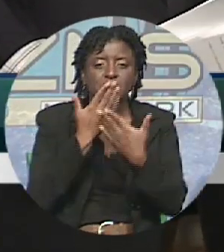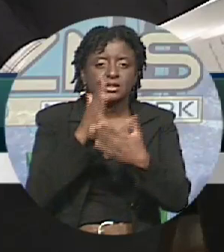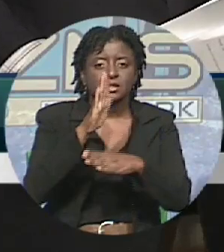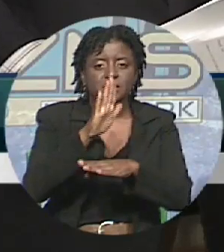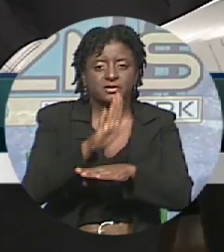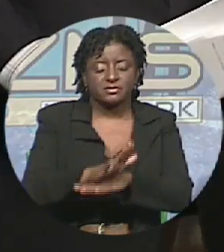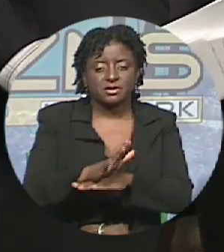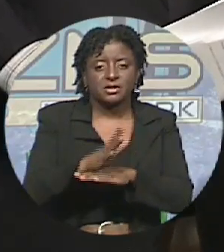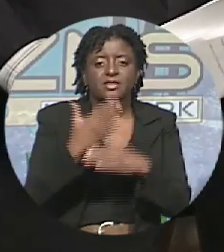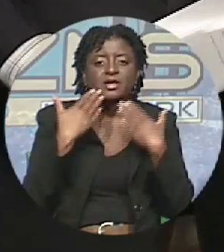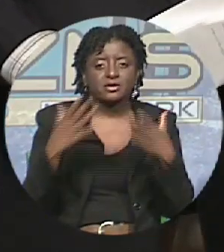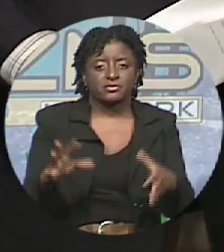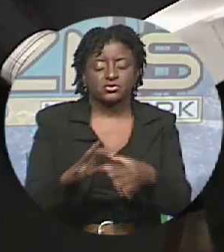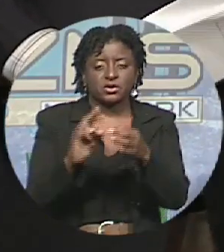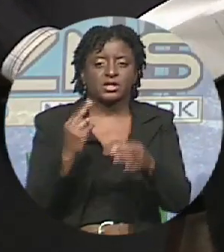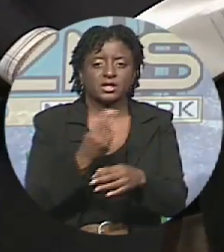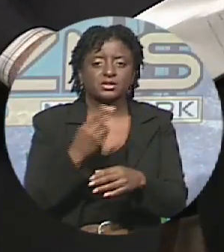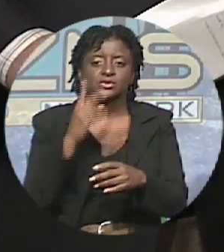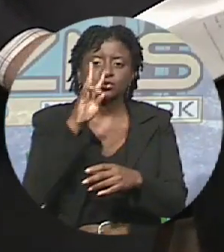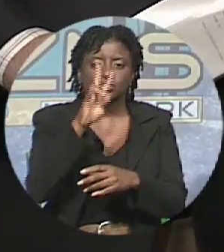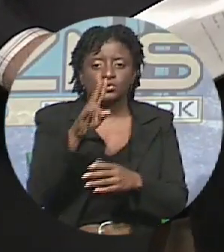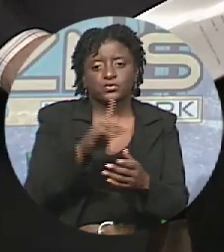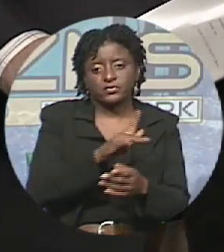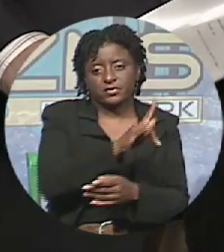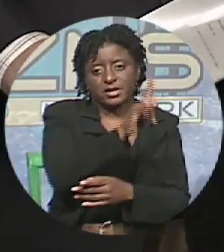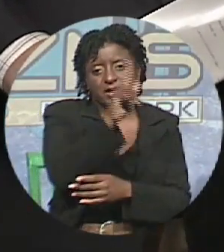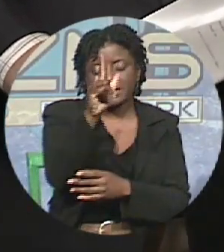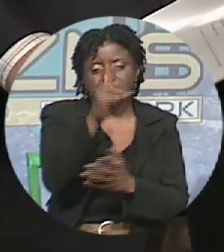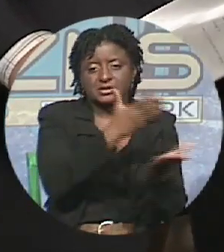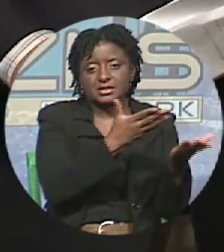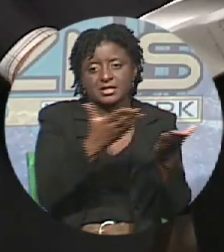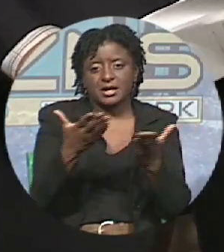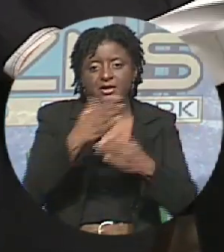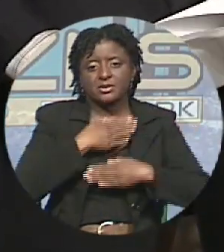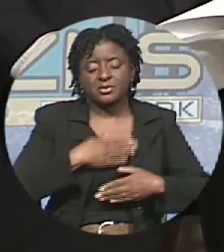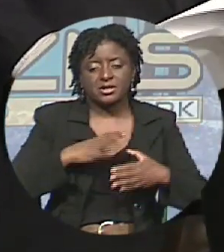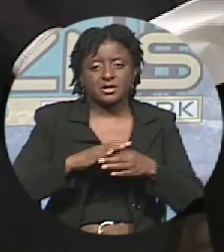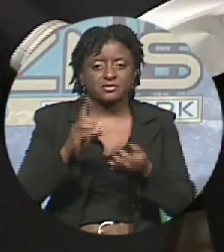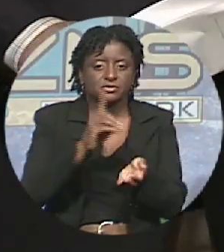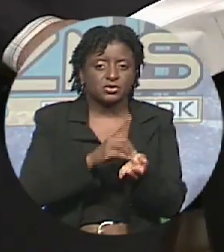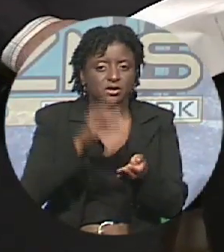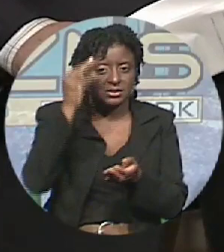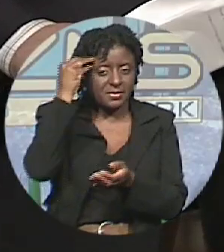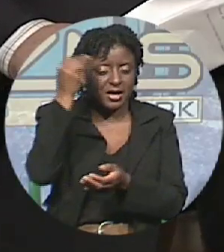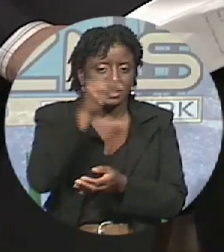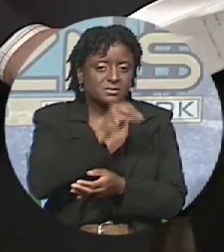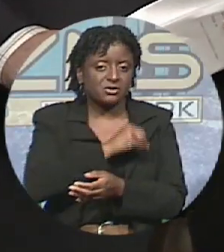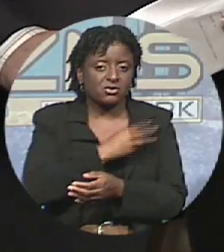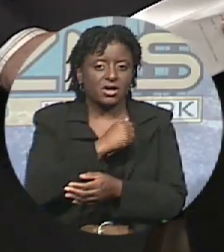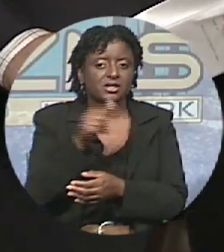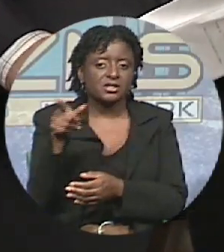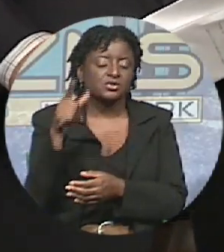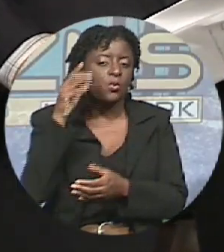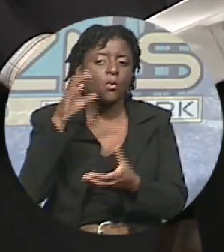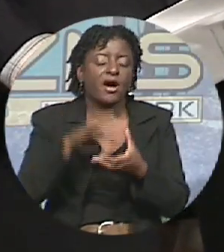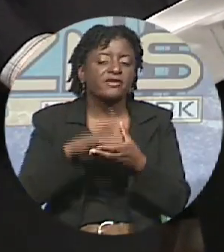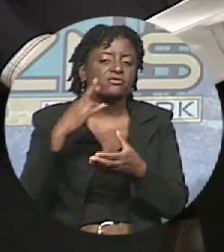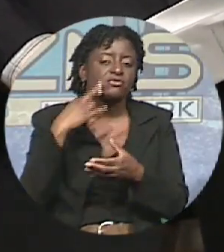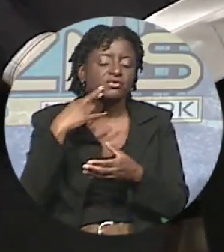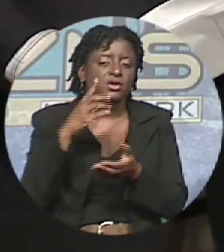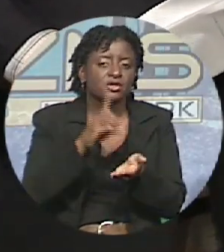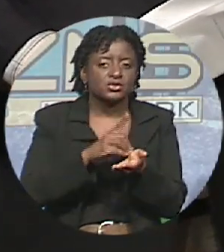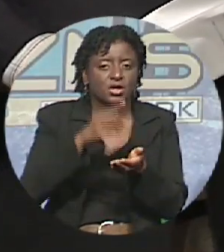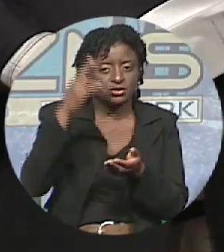so much for joining us. 2 flights carrying the mortal remains of Dr. Myles Munroe and his wife, Ruth, Dr. Richard Pinder and pilot Stanley Thurston